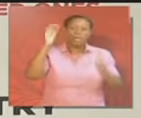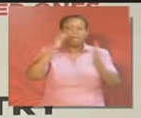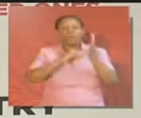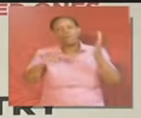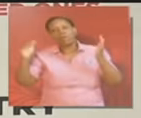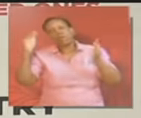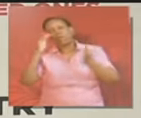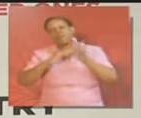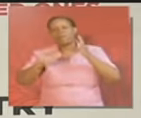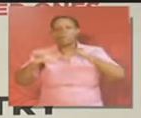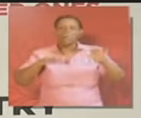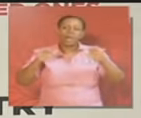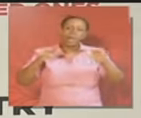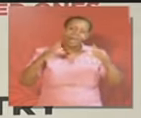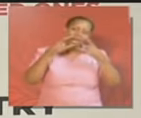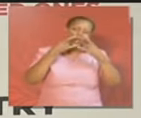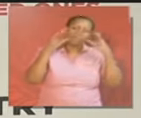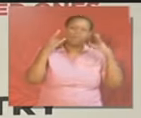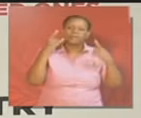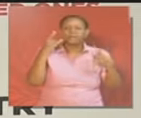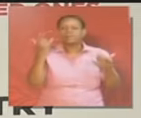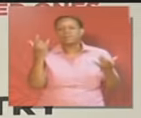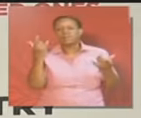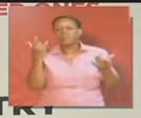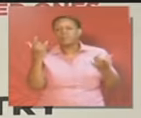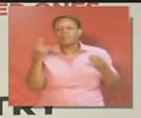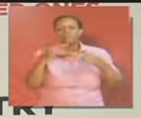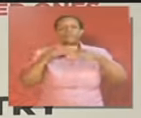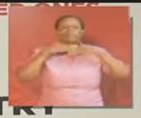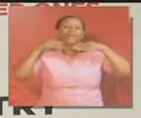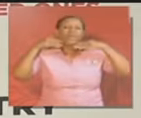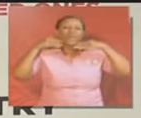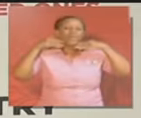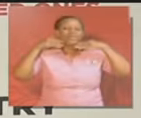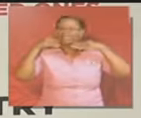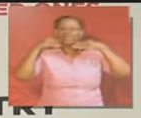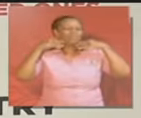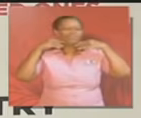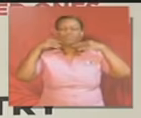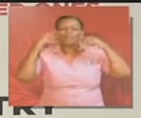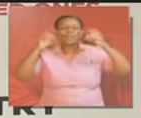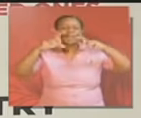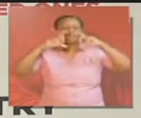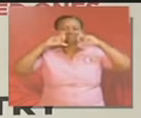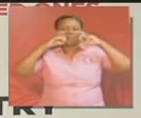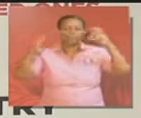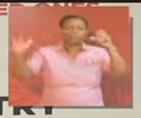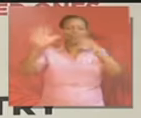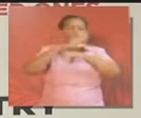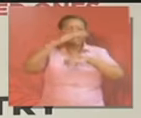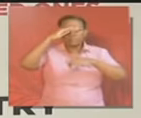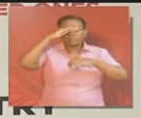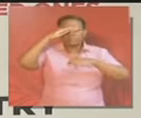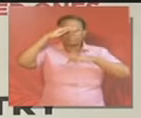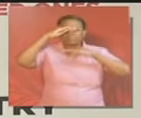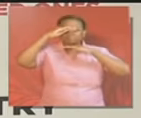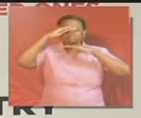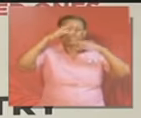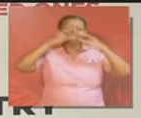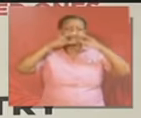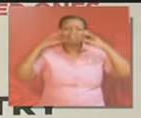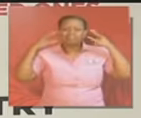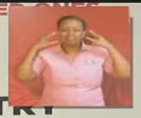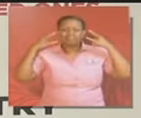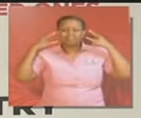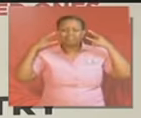nose is exposed, then you're essentially not wearing a mask. It's a decoration as opposed to being something functional. So while we may see people with the decorations walking